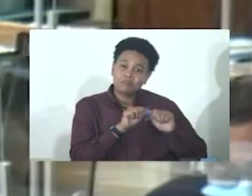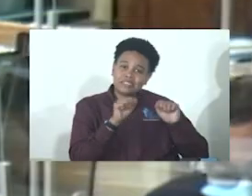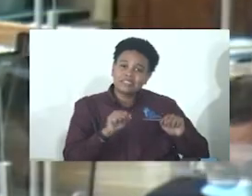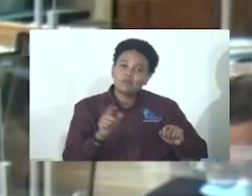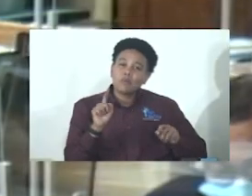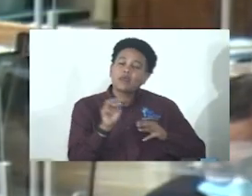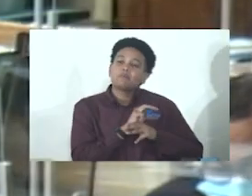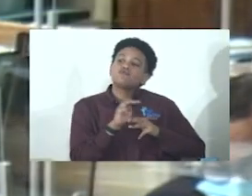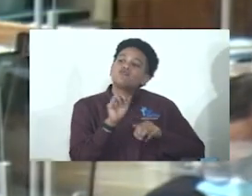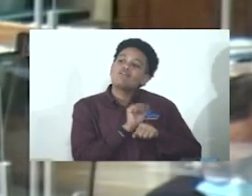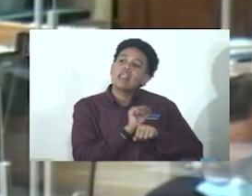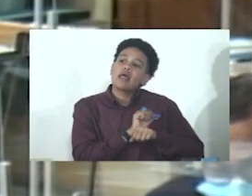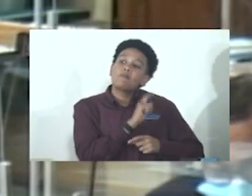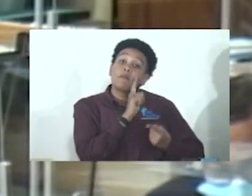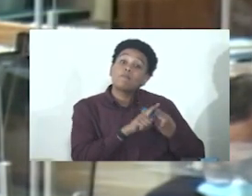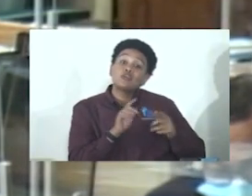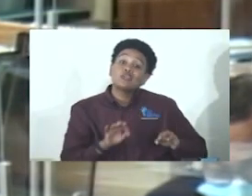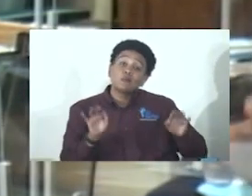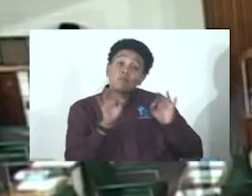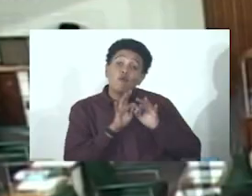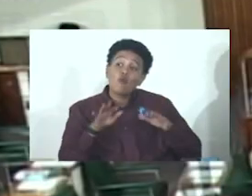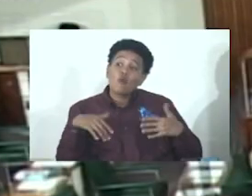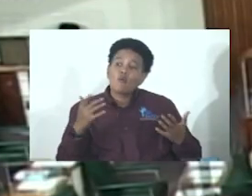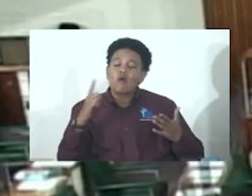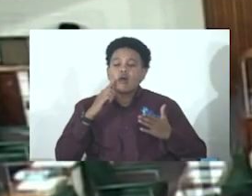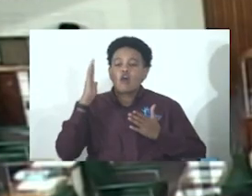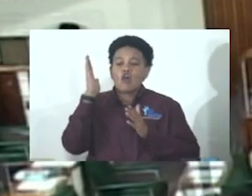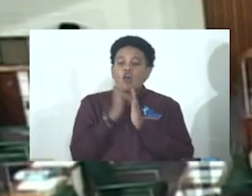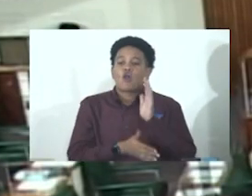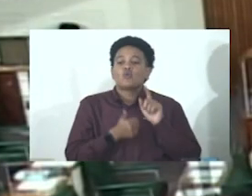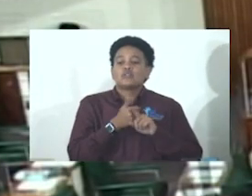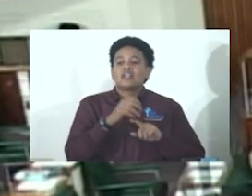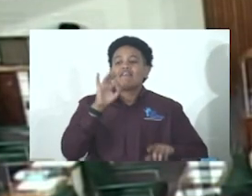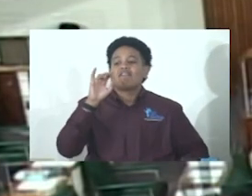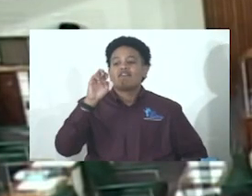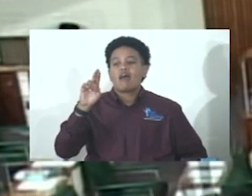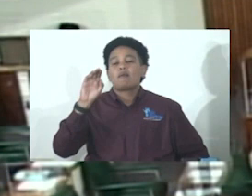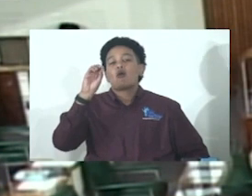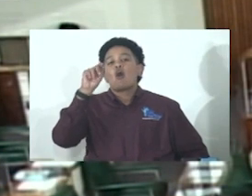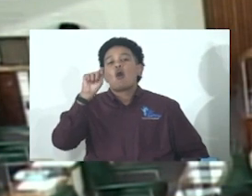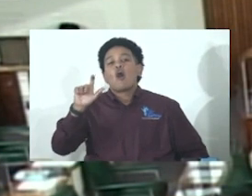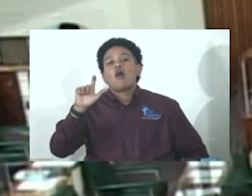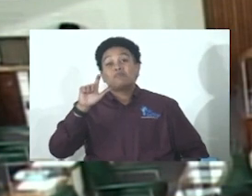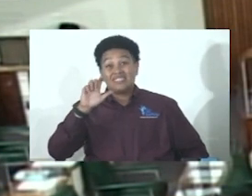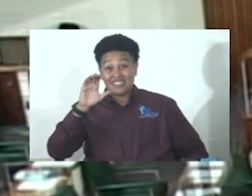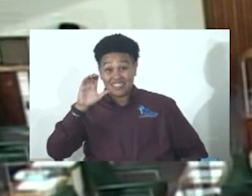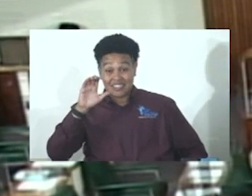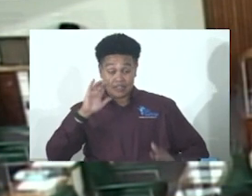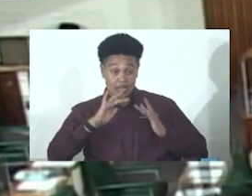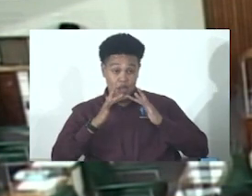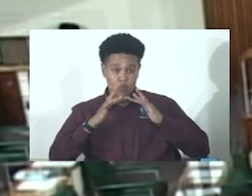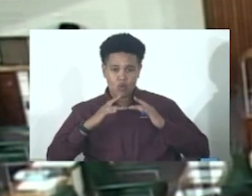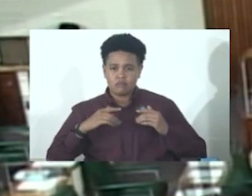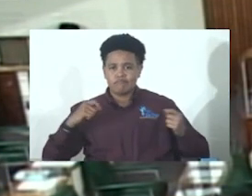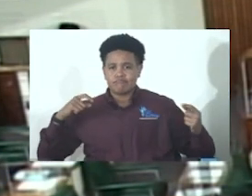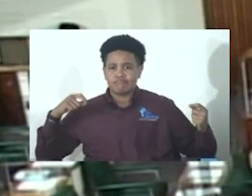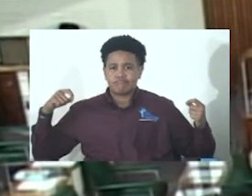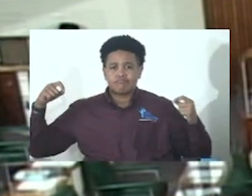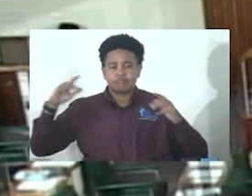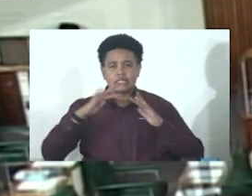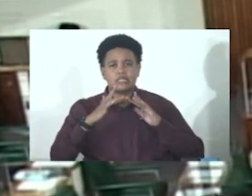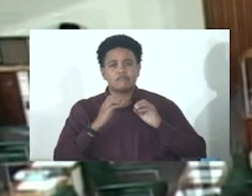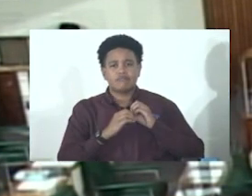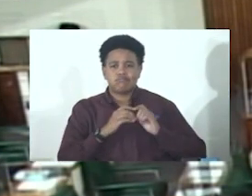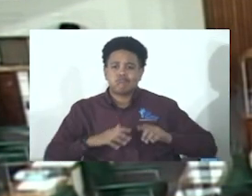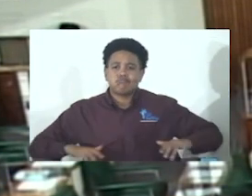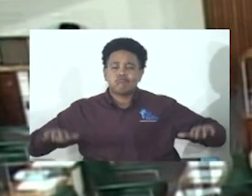year. Finance Minister Dr. Nigel Clark says increasing taxes at this time in the middle of the COVID-19 pandemic would run counter to the